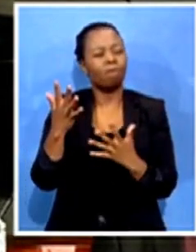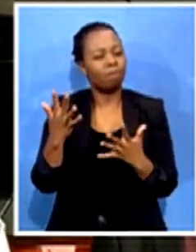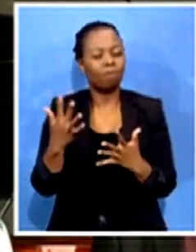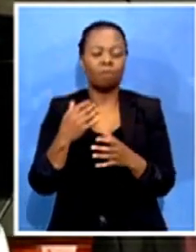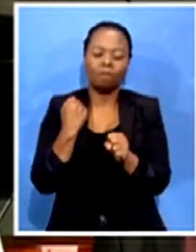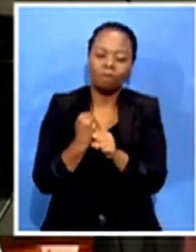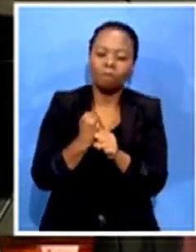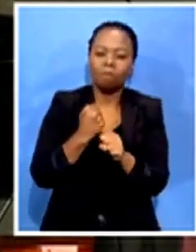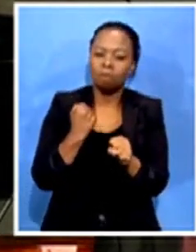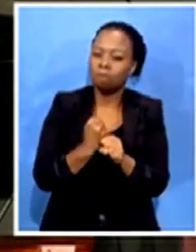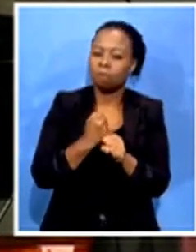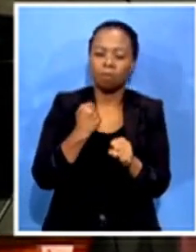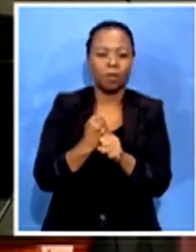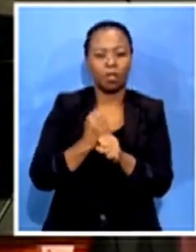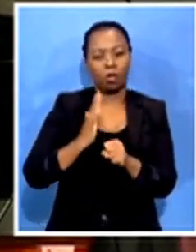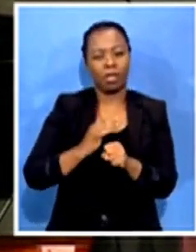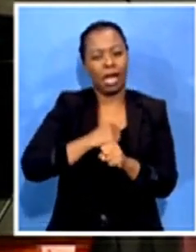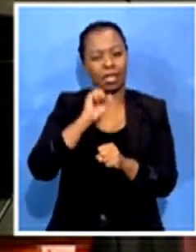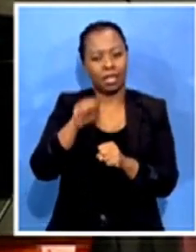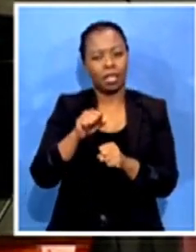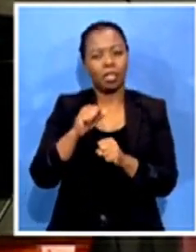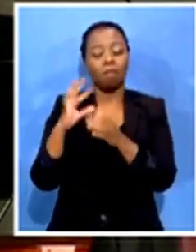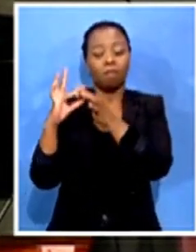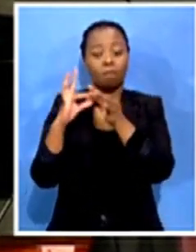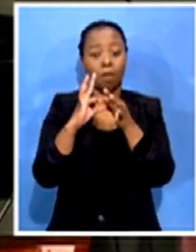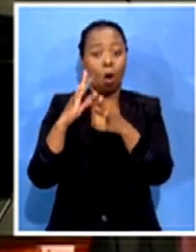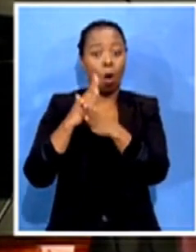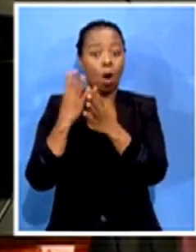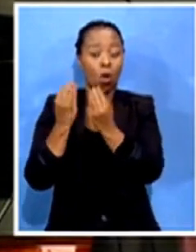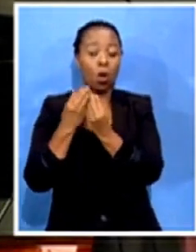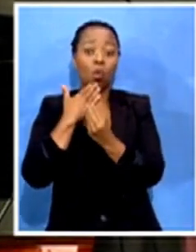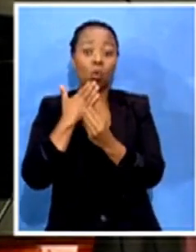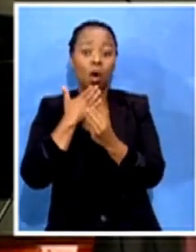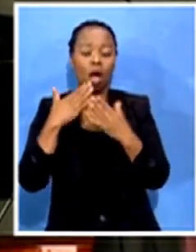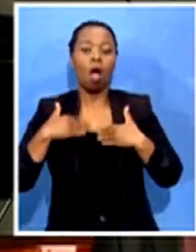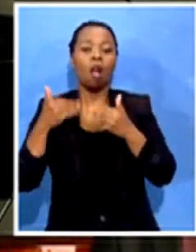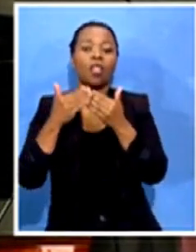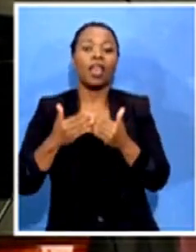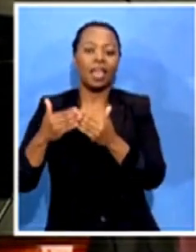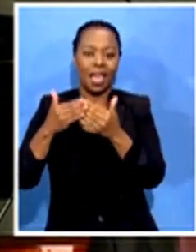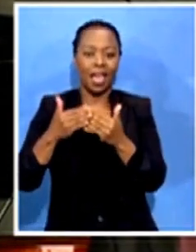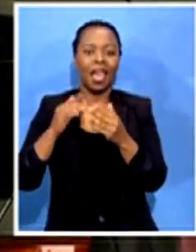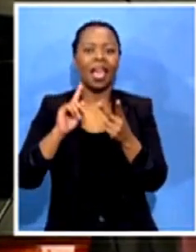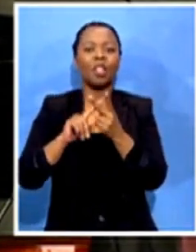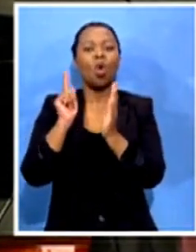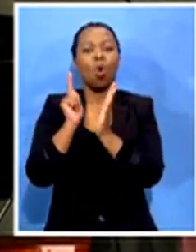our healthcare workers, and in some instances, law enforcement agencies to enforce the regulations. We